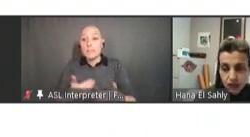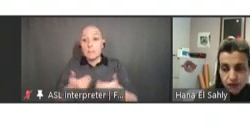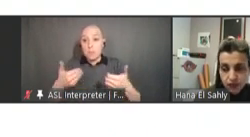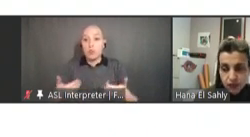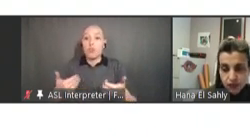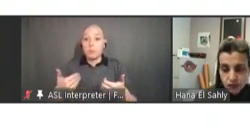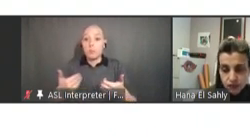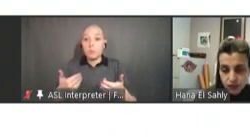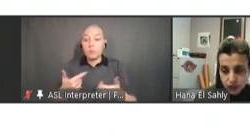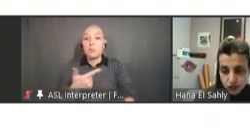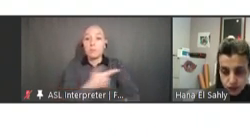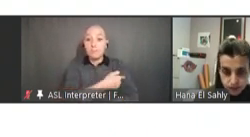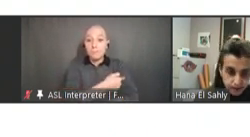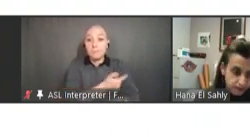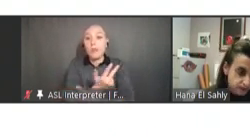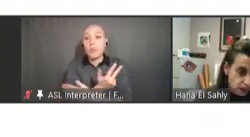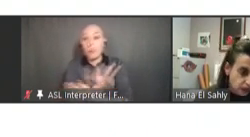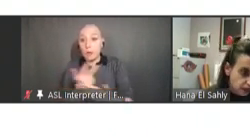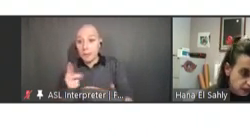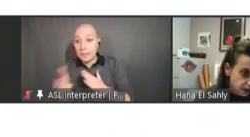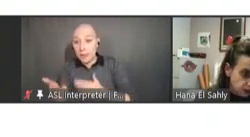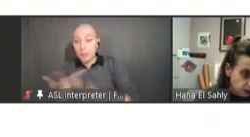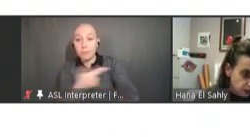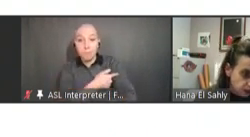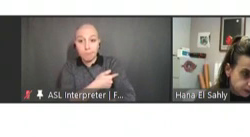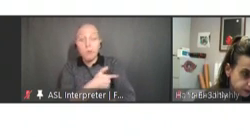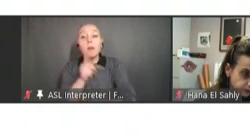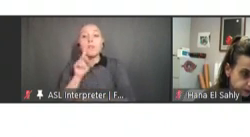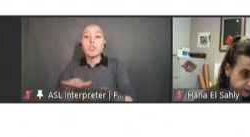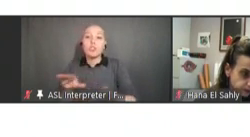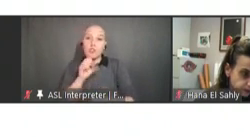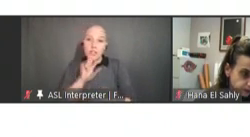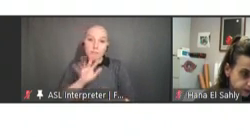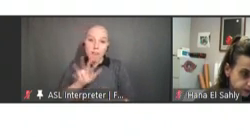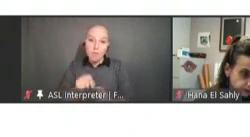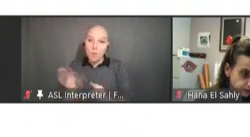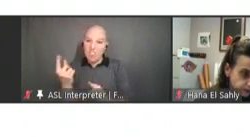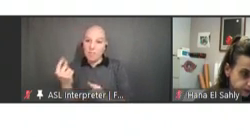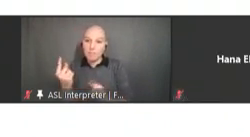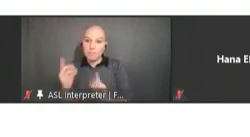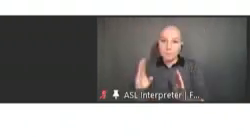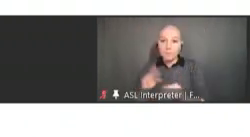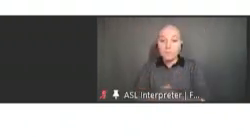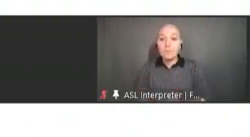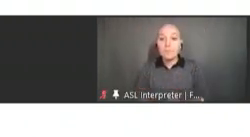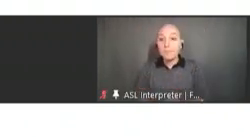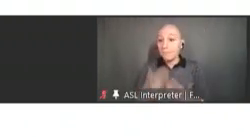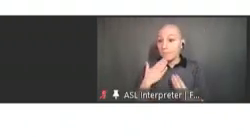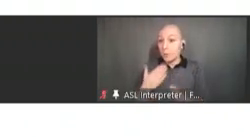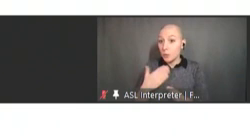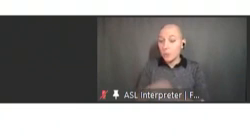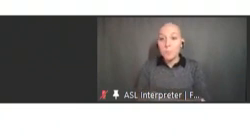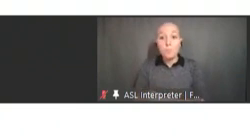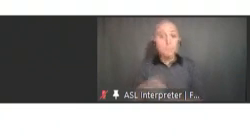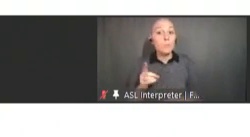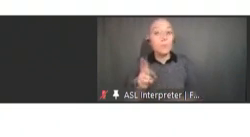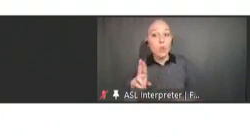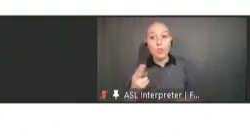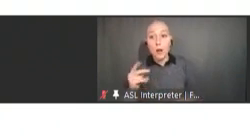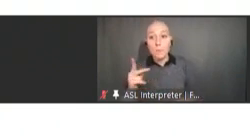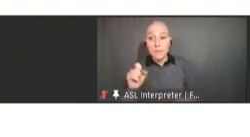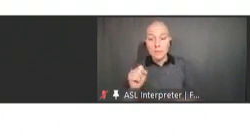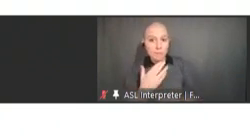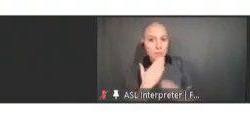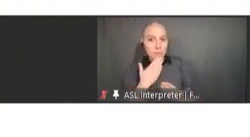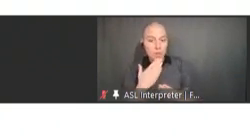to 11 years of age. Thank you. Thank you, Hannah. And I understand the VRBPAC meeting